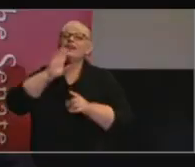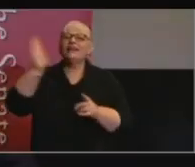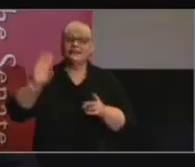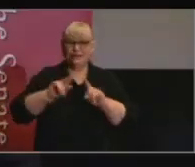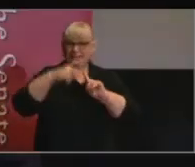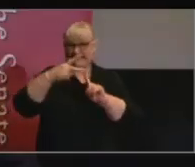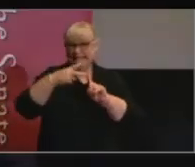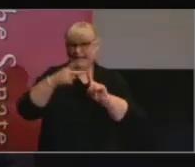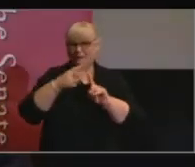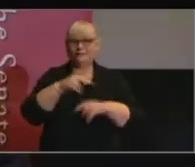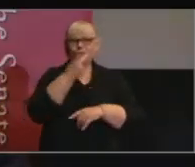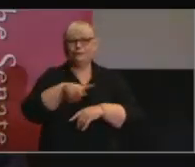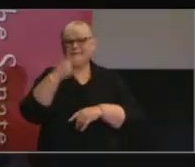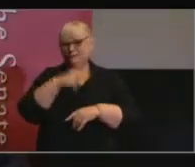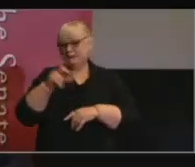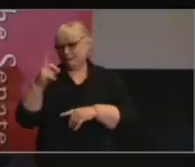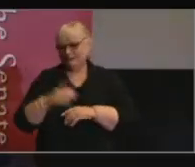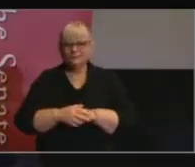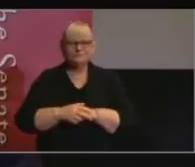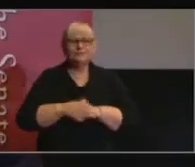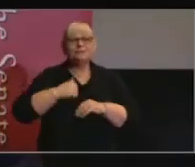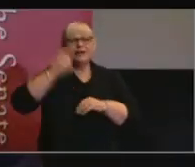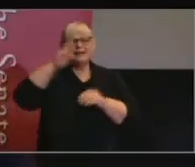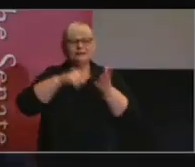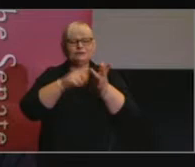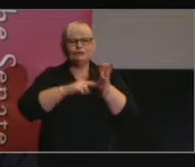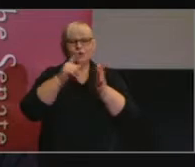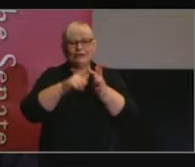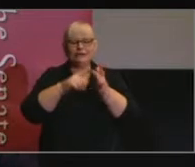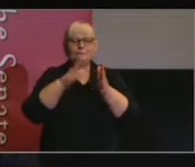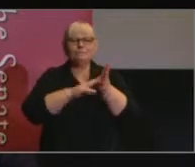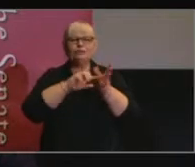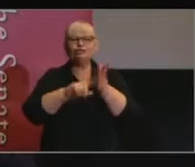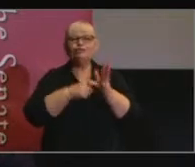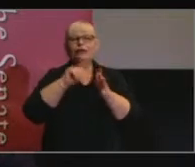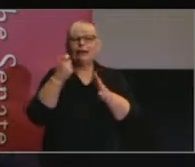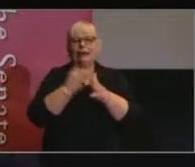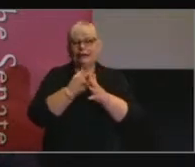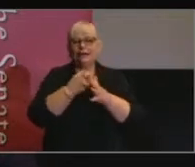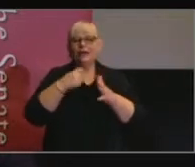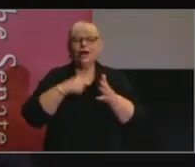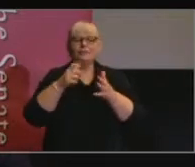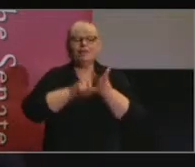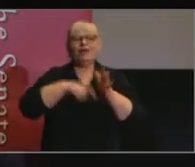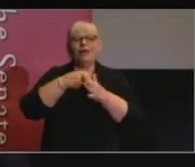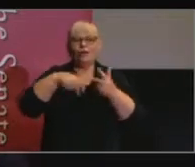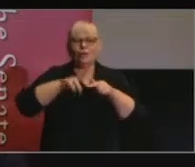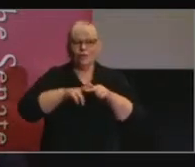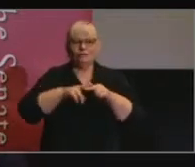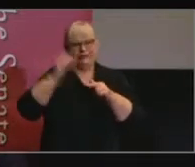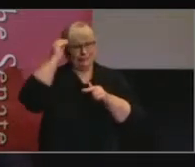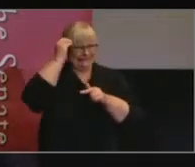our series for 2021. My name is Tony Matulik. I'm the Clerk Assistant Committees in the Department of the